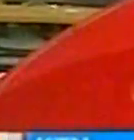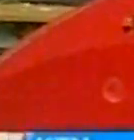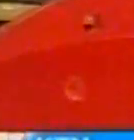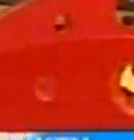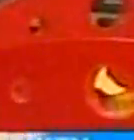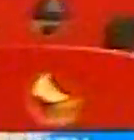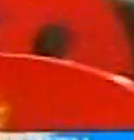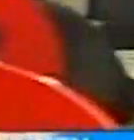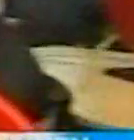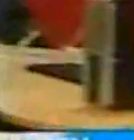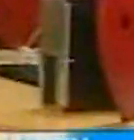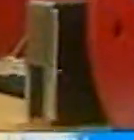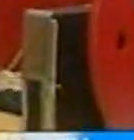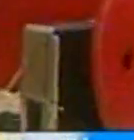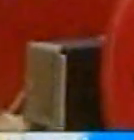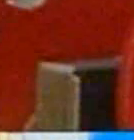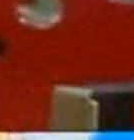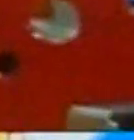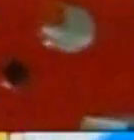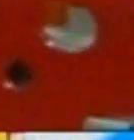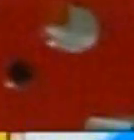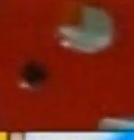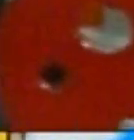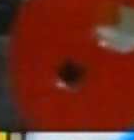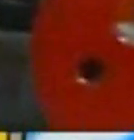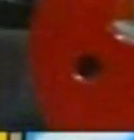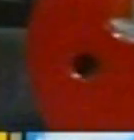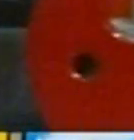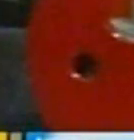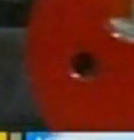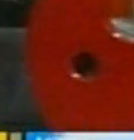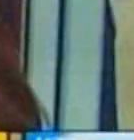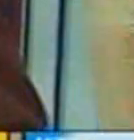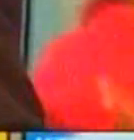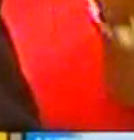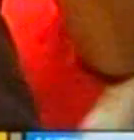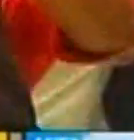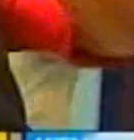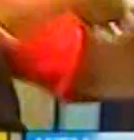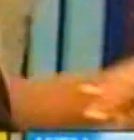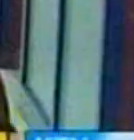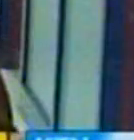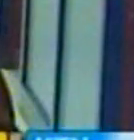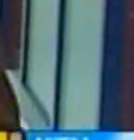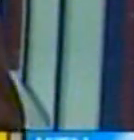Defend. I know. He always does that to me. Na mimi nampatianga time yake. Ngoje utaona.